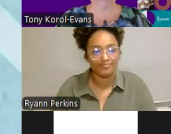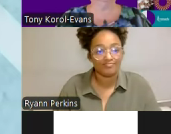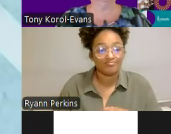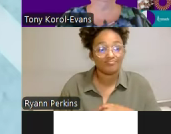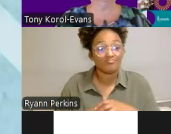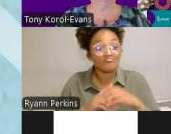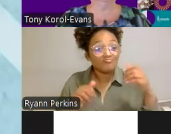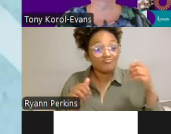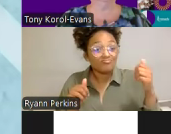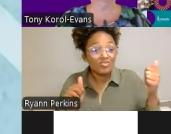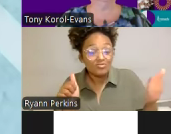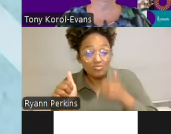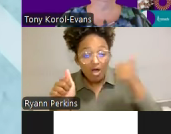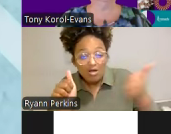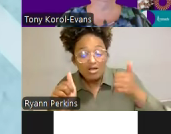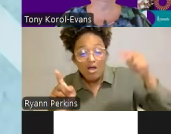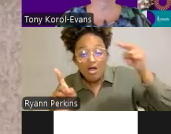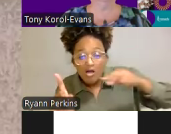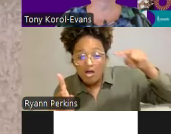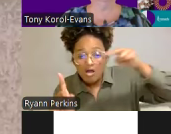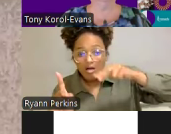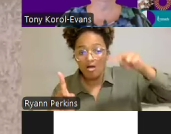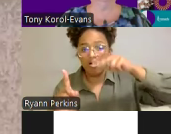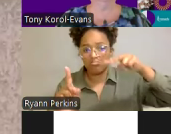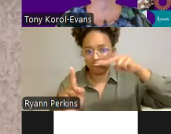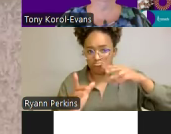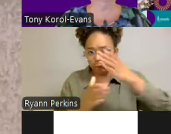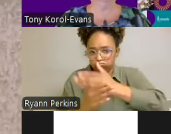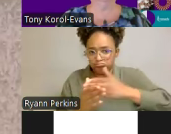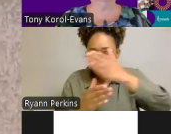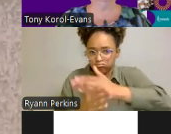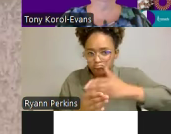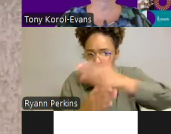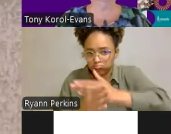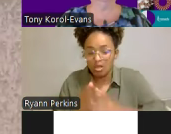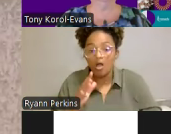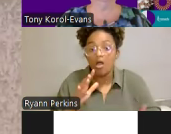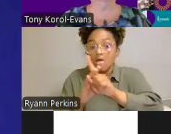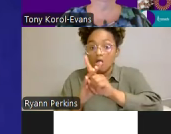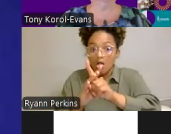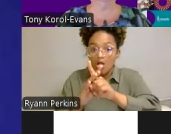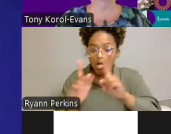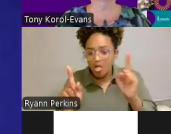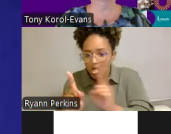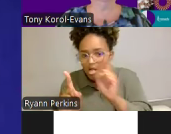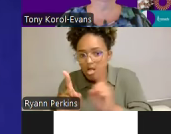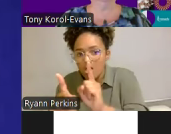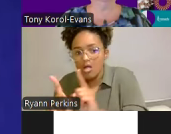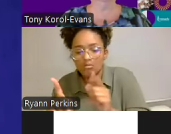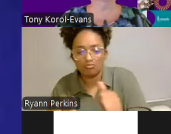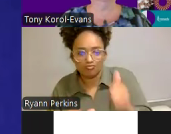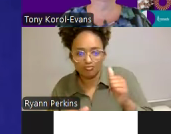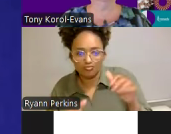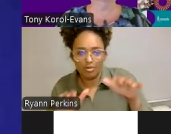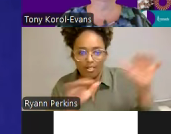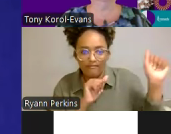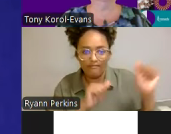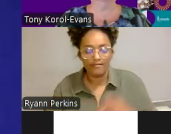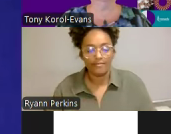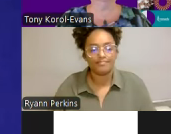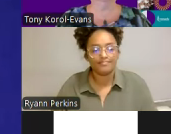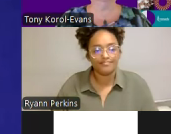them around and constantly showing up where they are or refusing to leave when asked. Stalking also can include